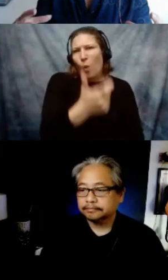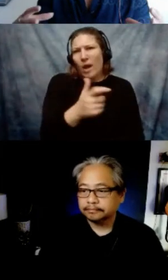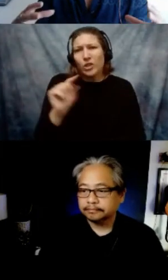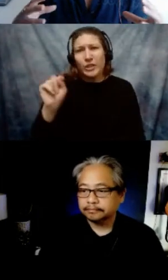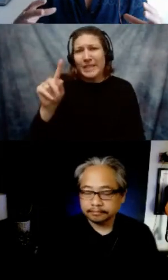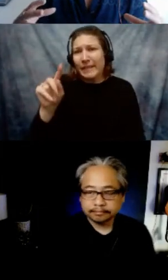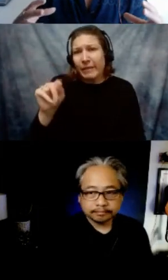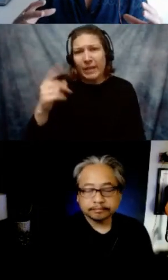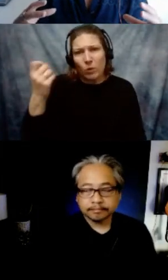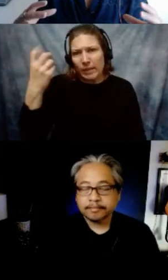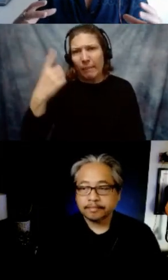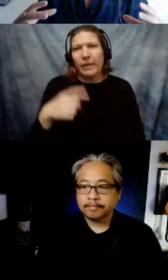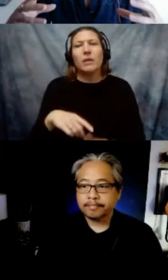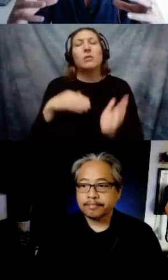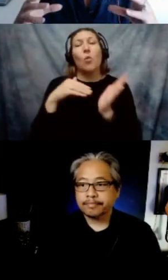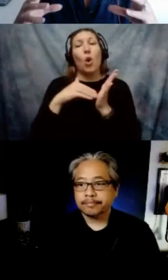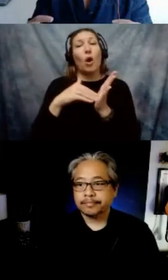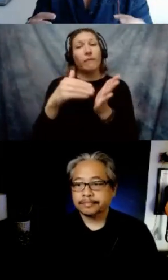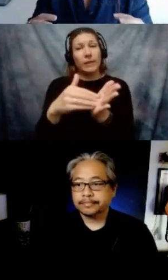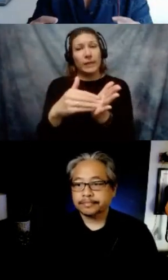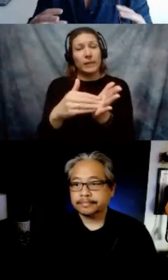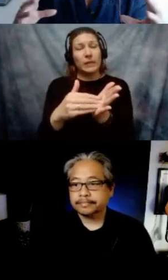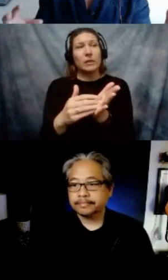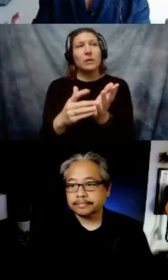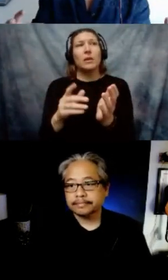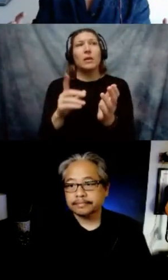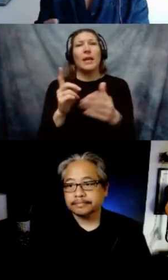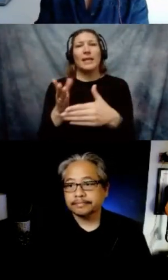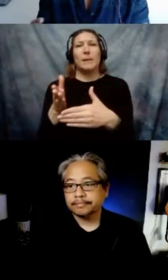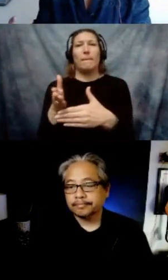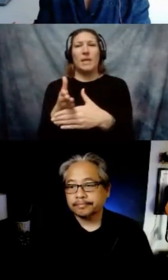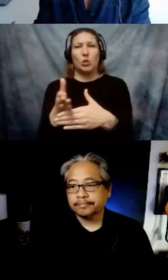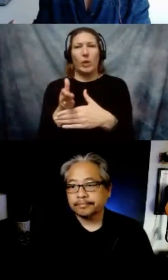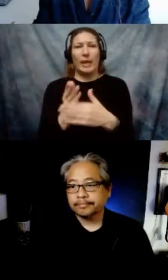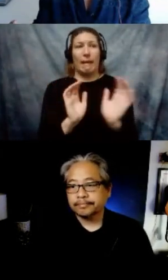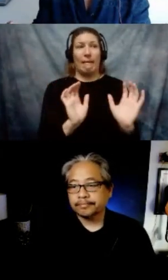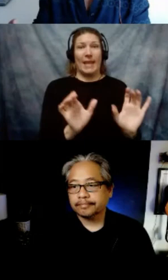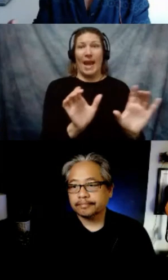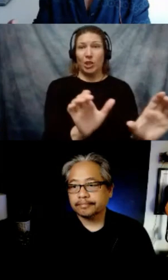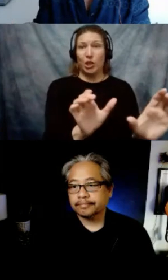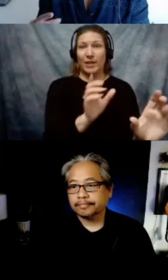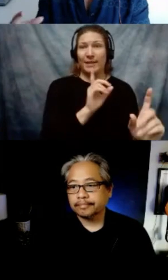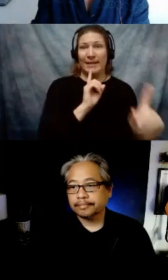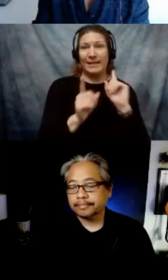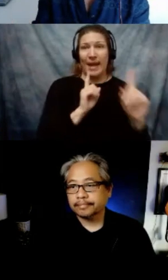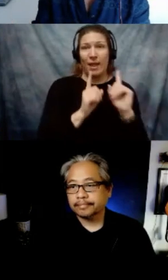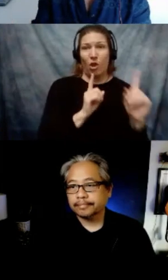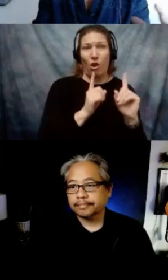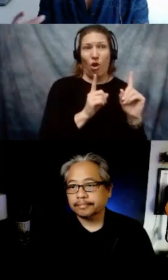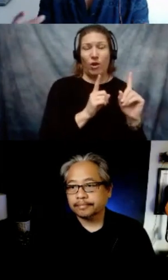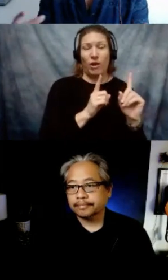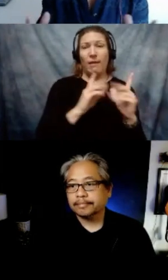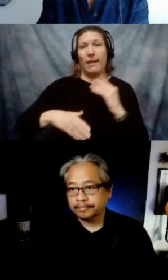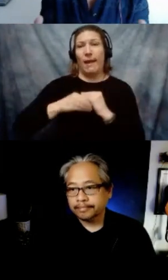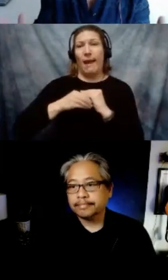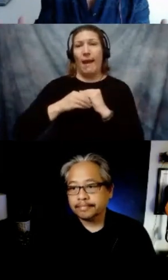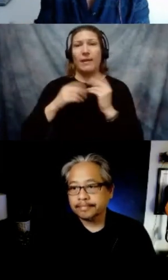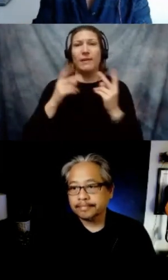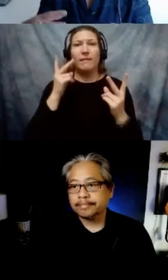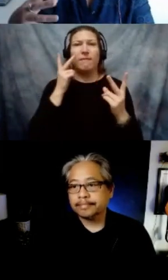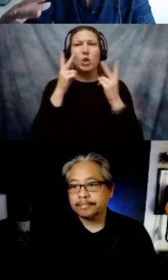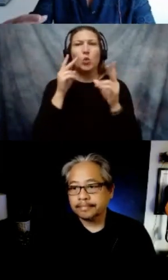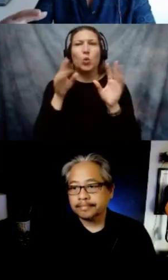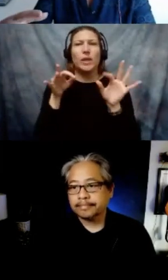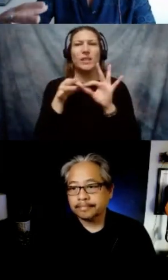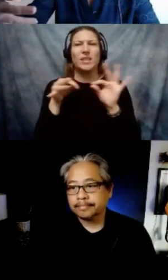and the spoken. If the gaps are long enough, it's gaps in the spoken. What